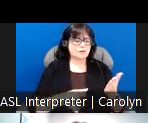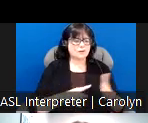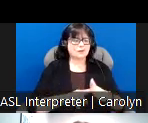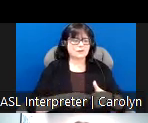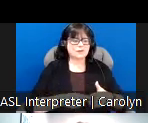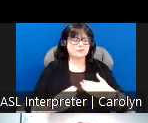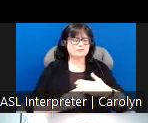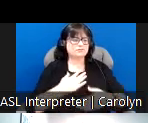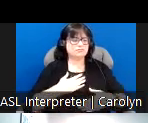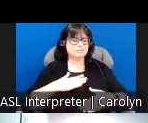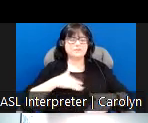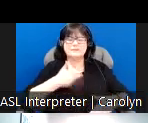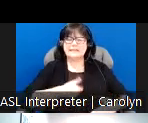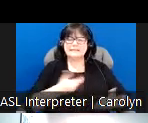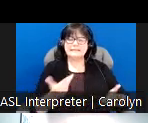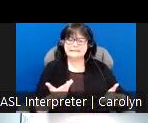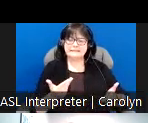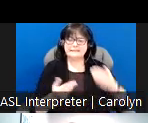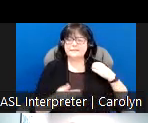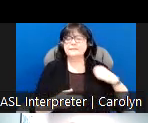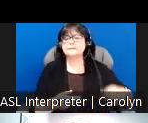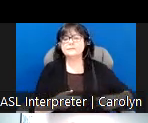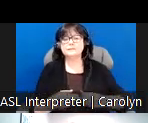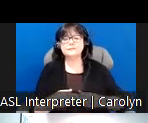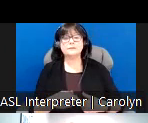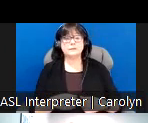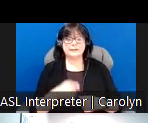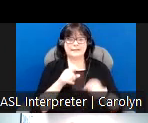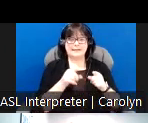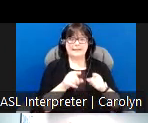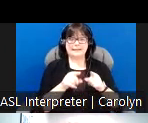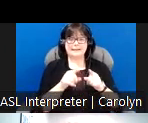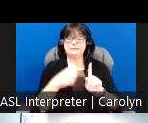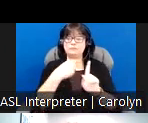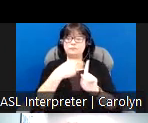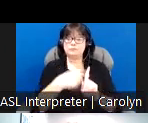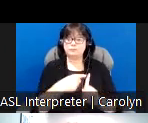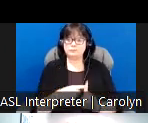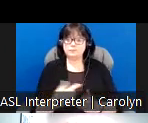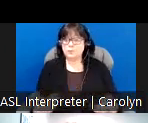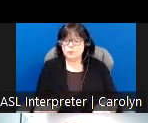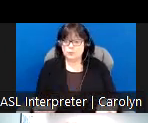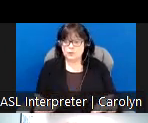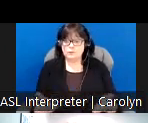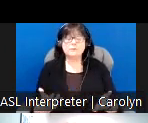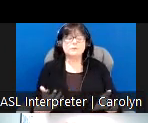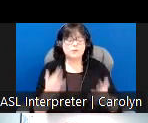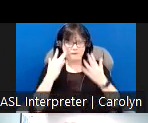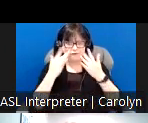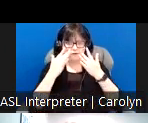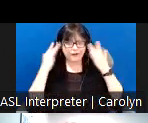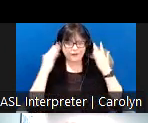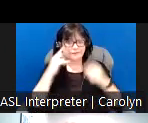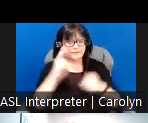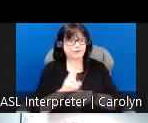doing the initial assessment. The pros of this program is it's very user-friendly. Even for those who have very little